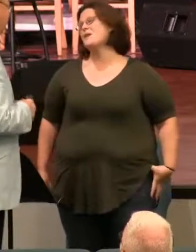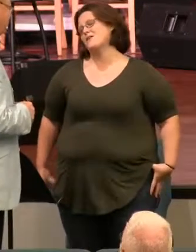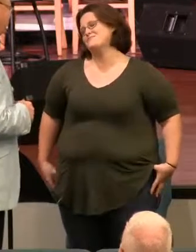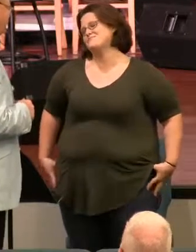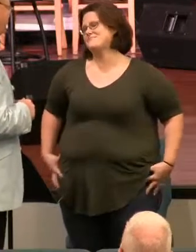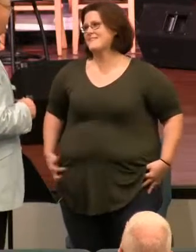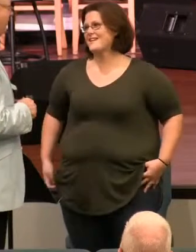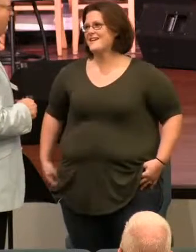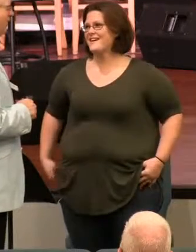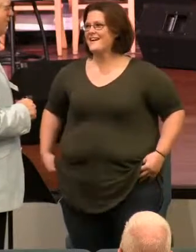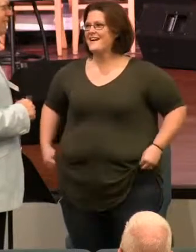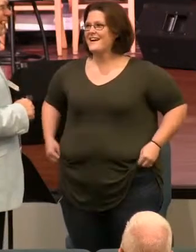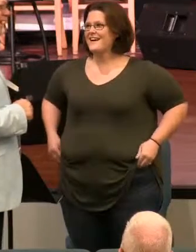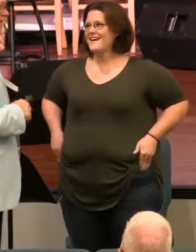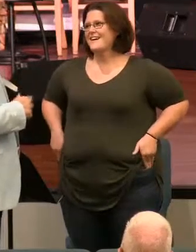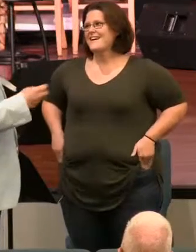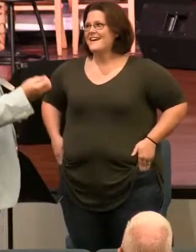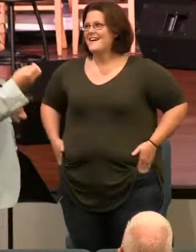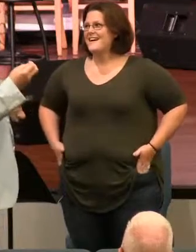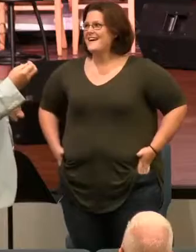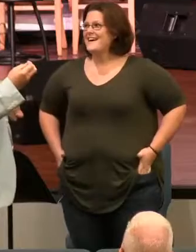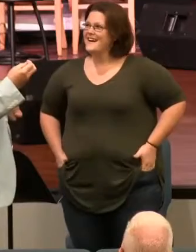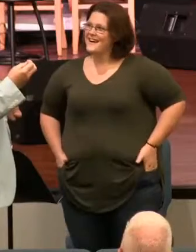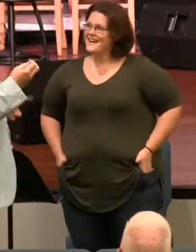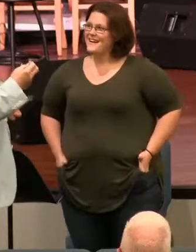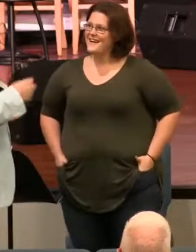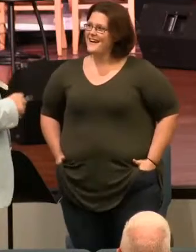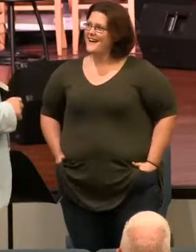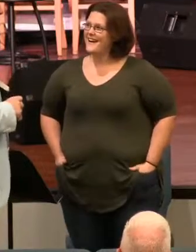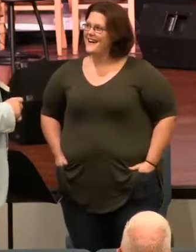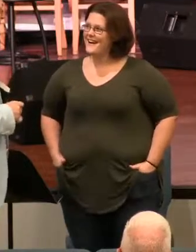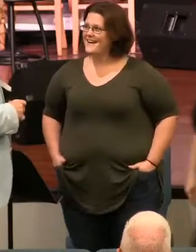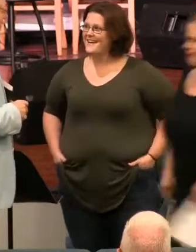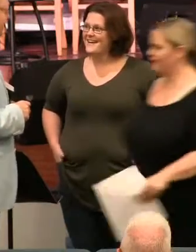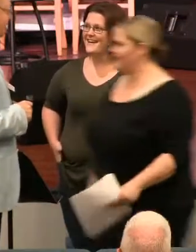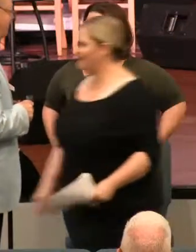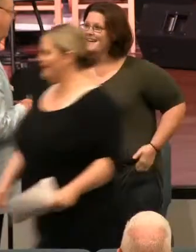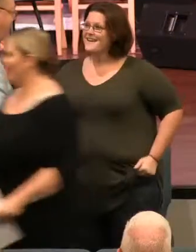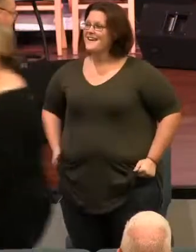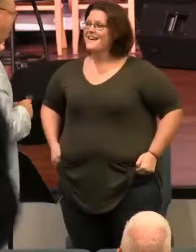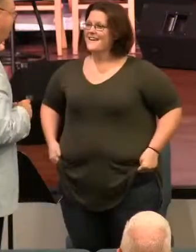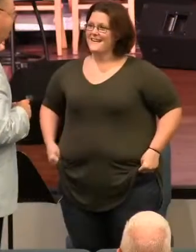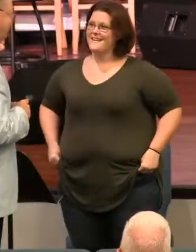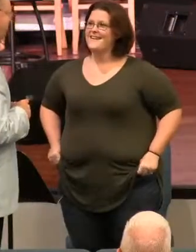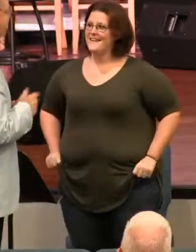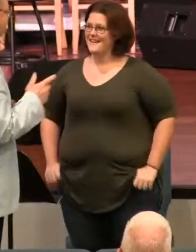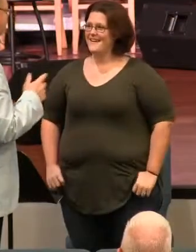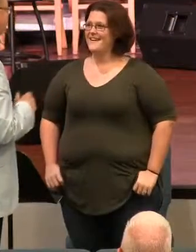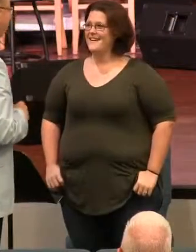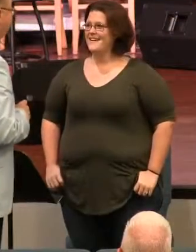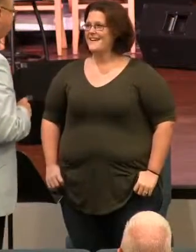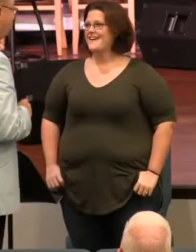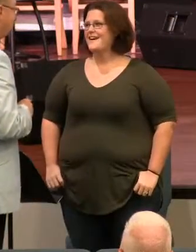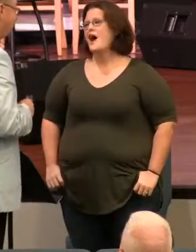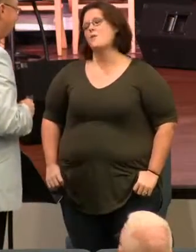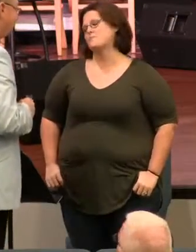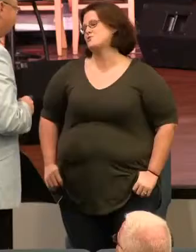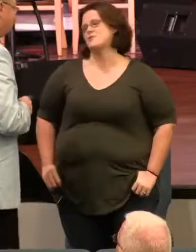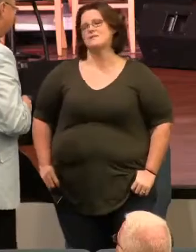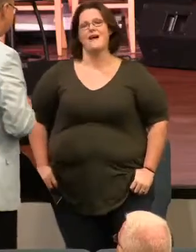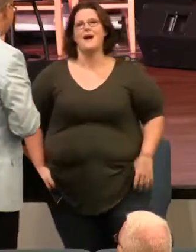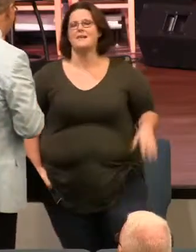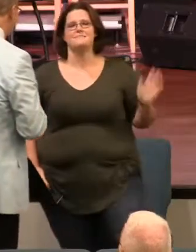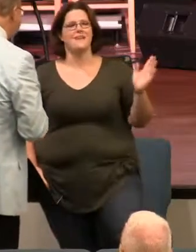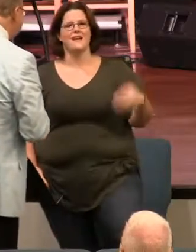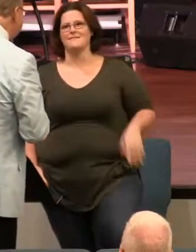My husband does the. Let me just put the Velcro there and just keep my hand in for now. He does. He's a mouth breather. So I